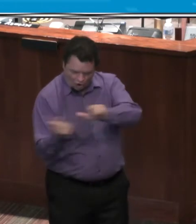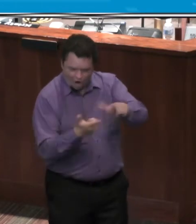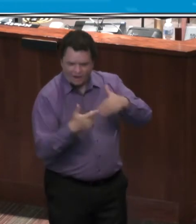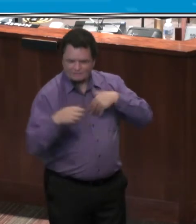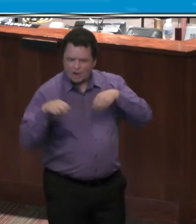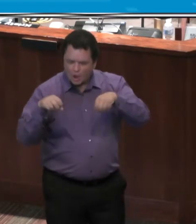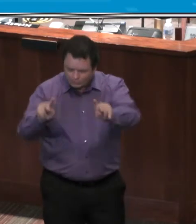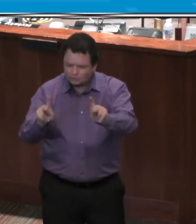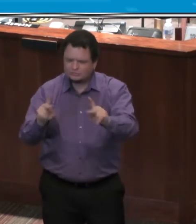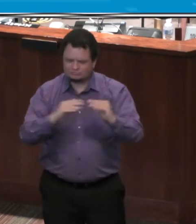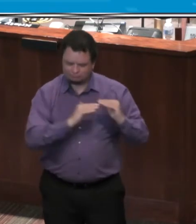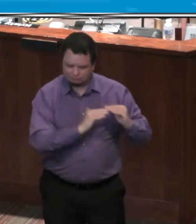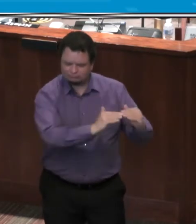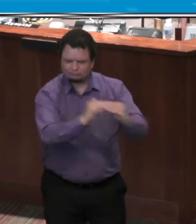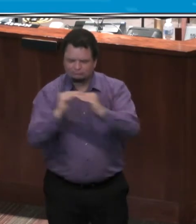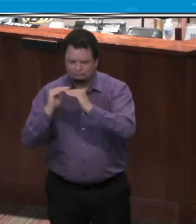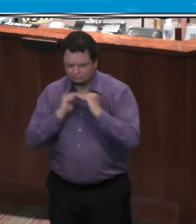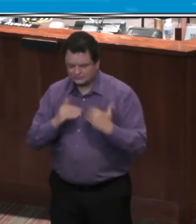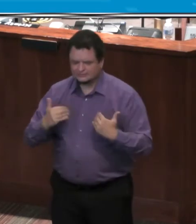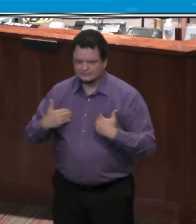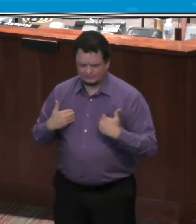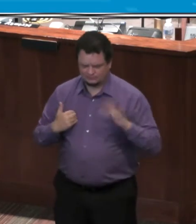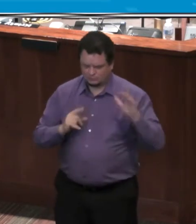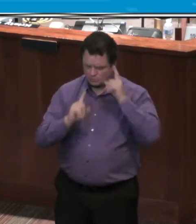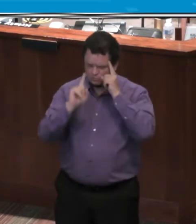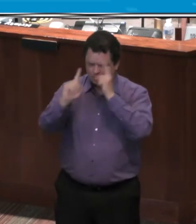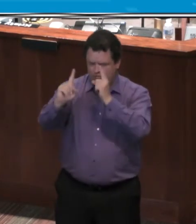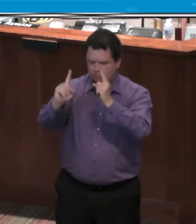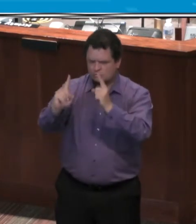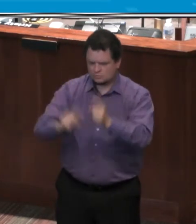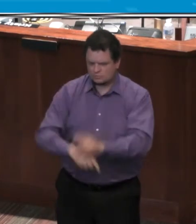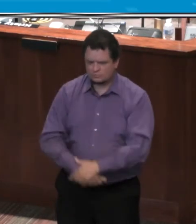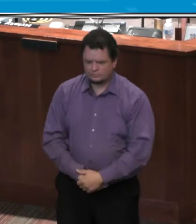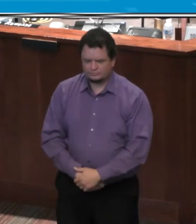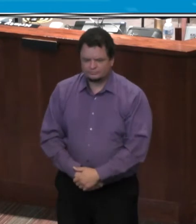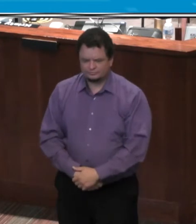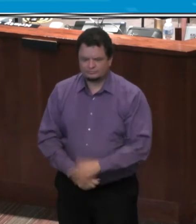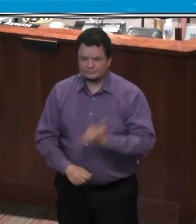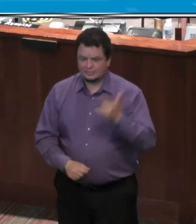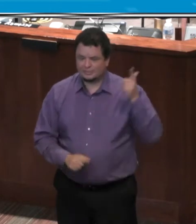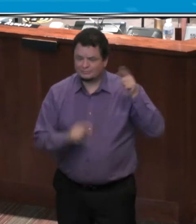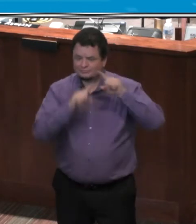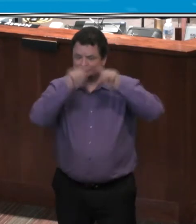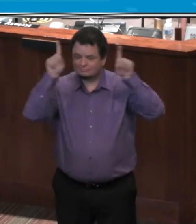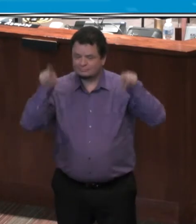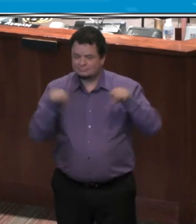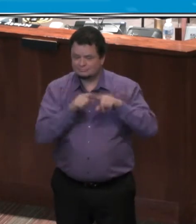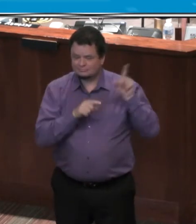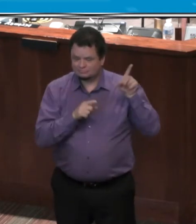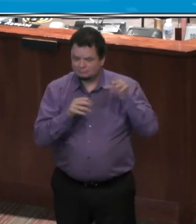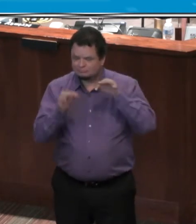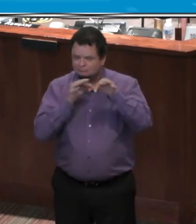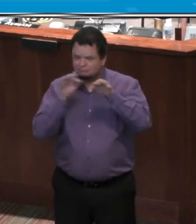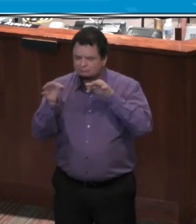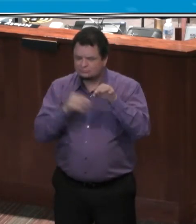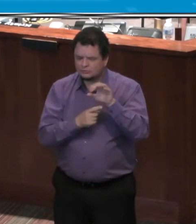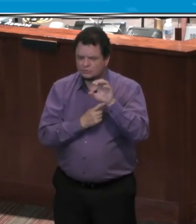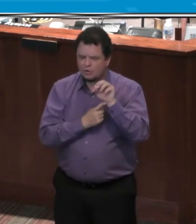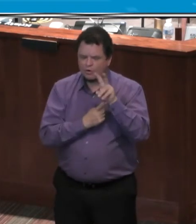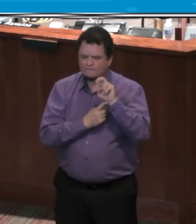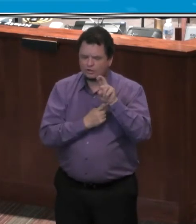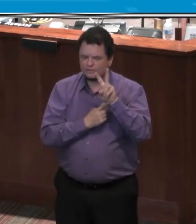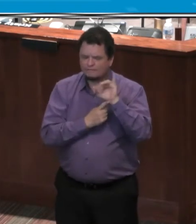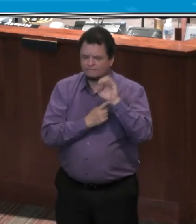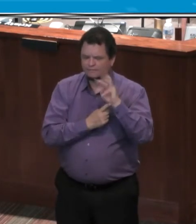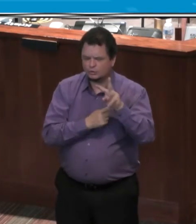I'm advancing a slide because I need reminders to do that, so excuse me for that little lapse.